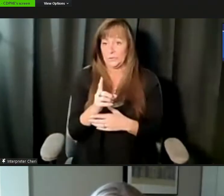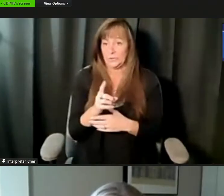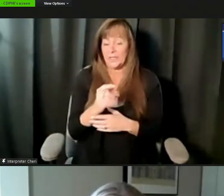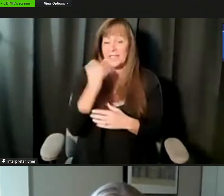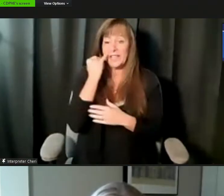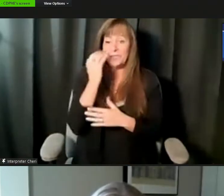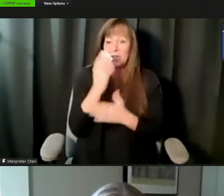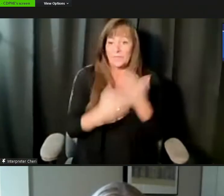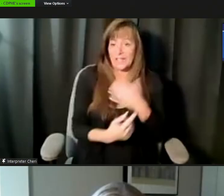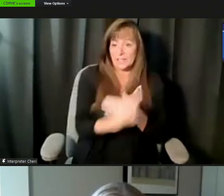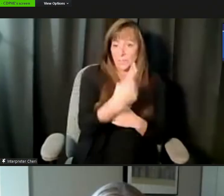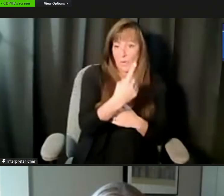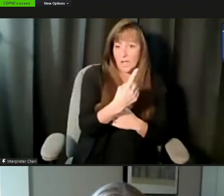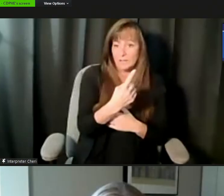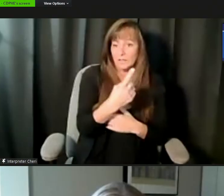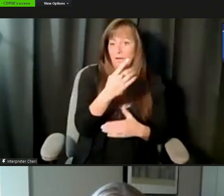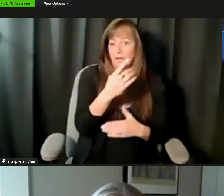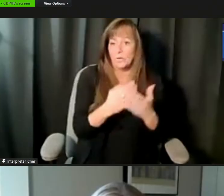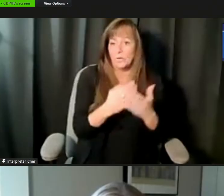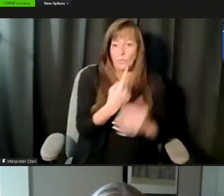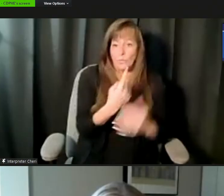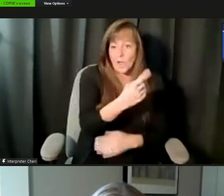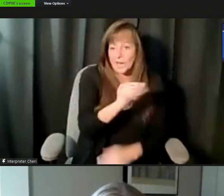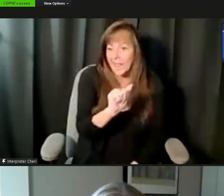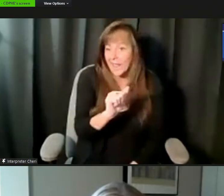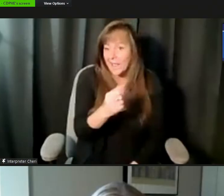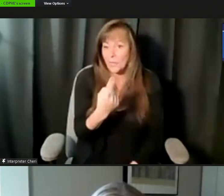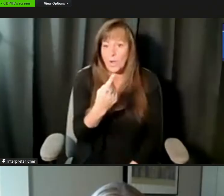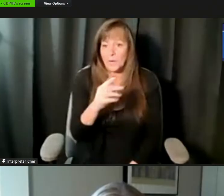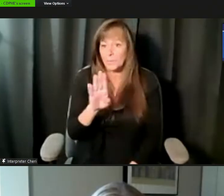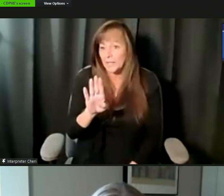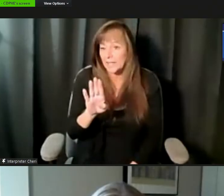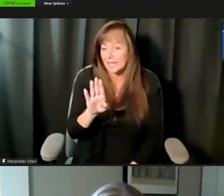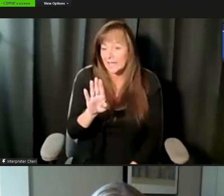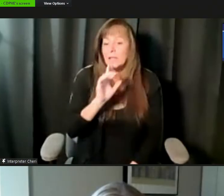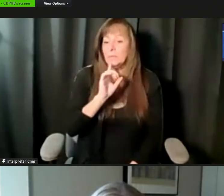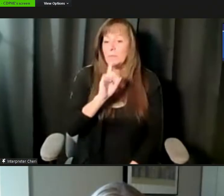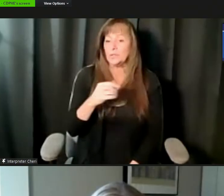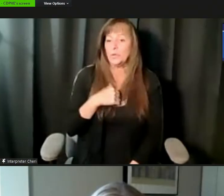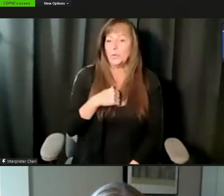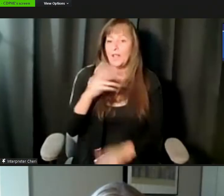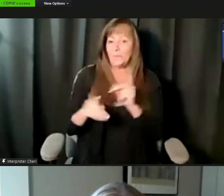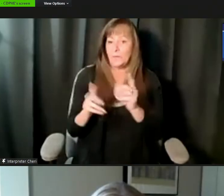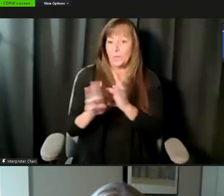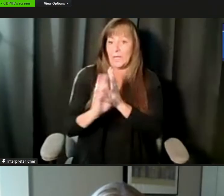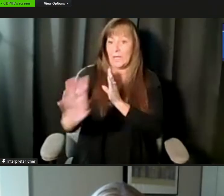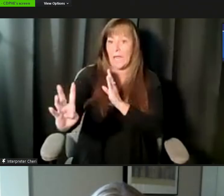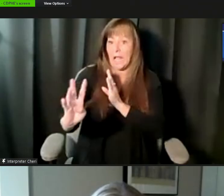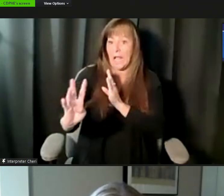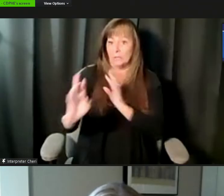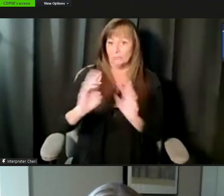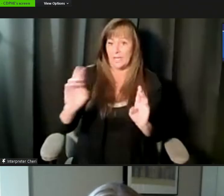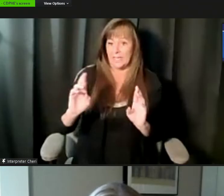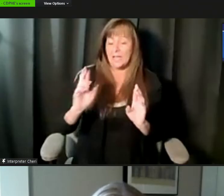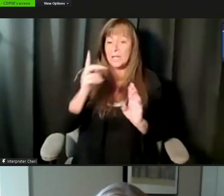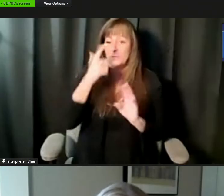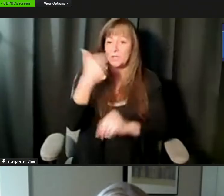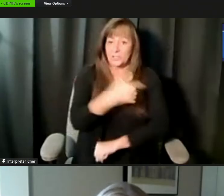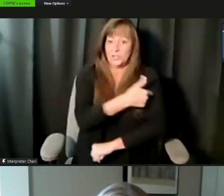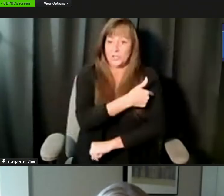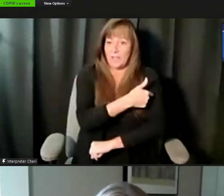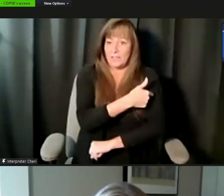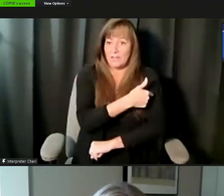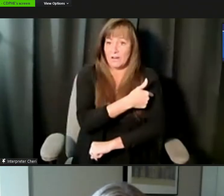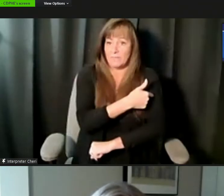phase 1 or 1A or 1B, that you at least have that those people in line, because a shot in the arm